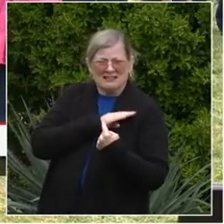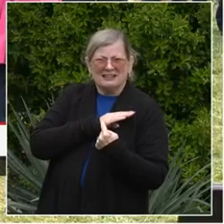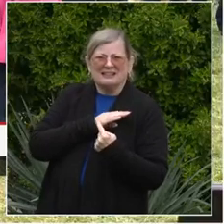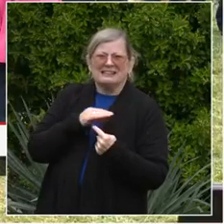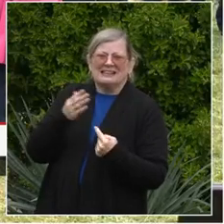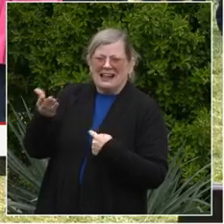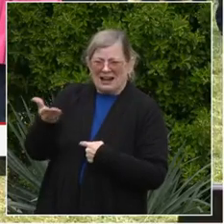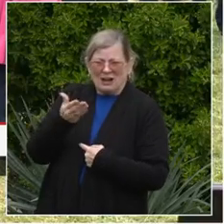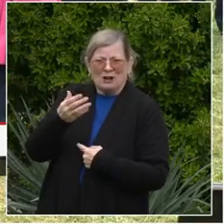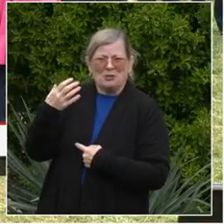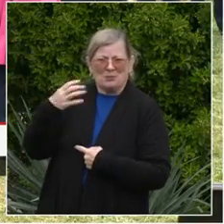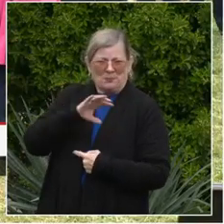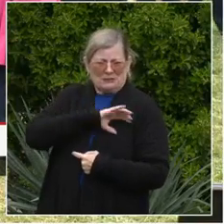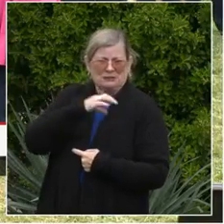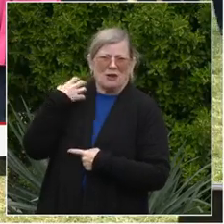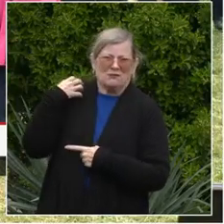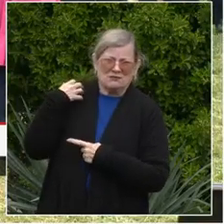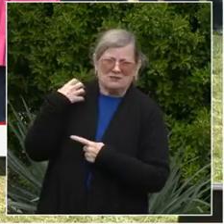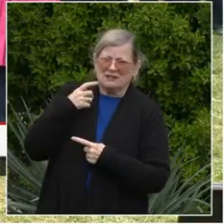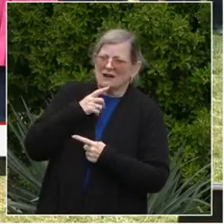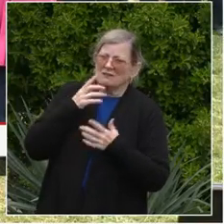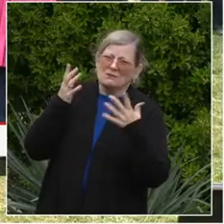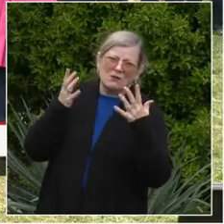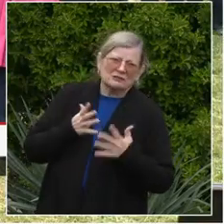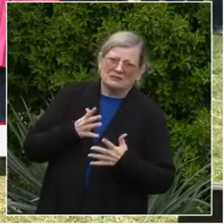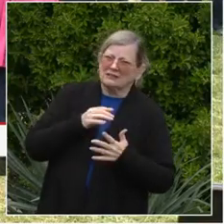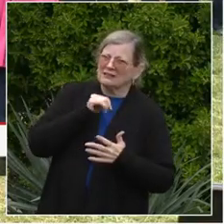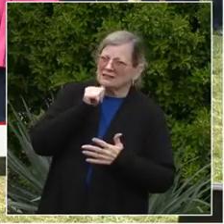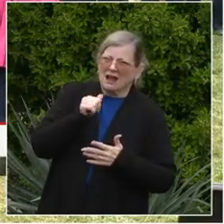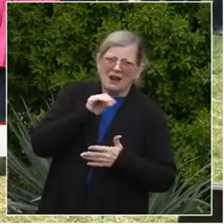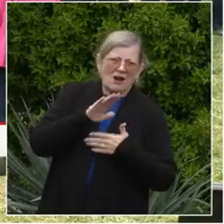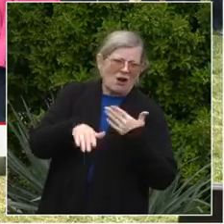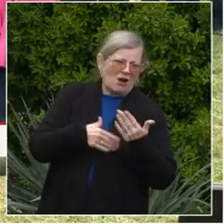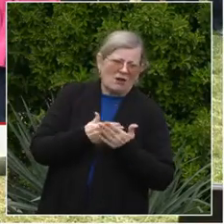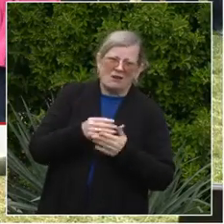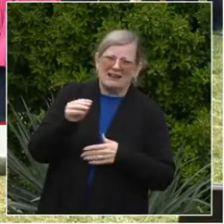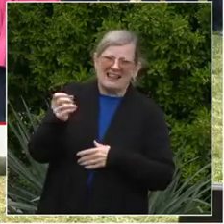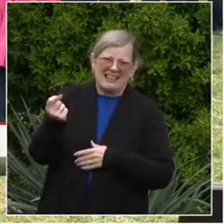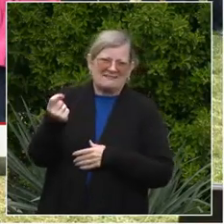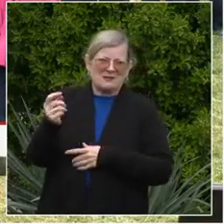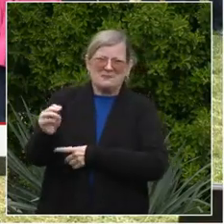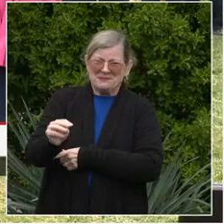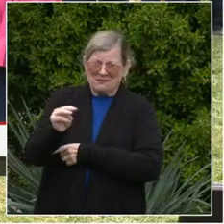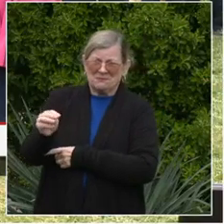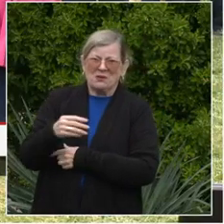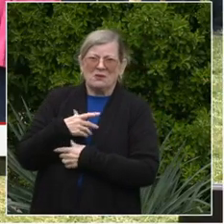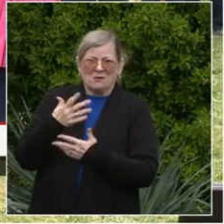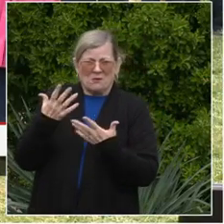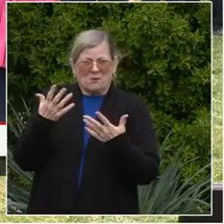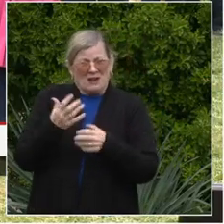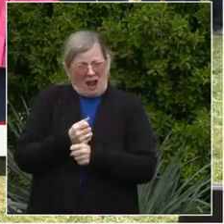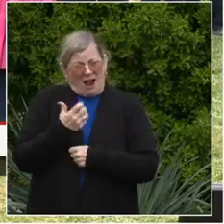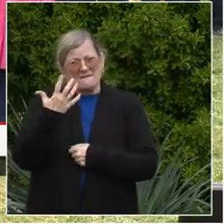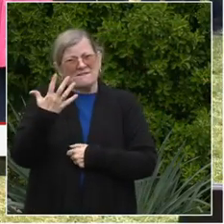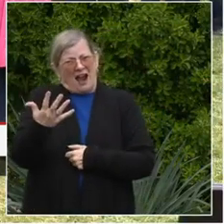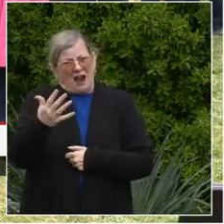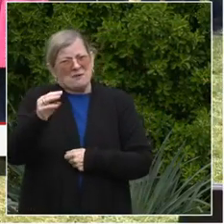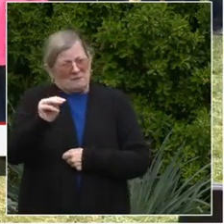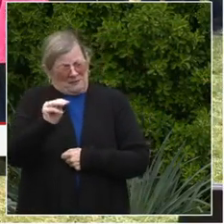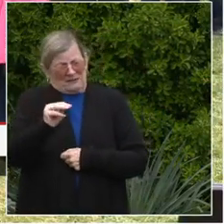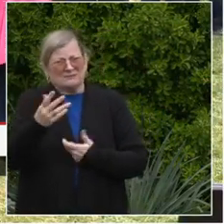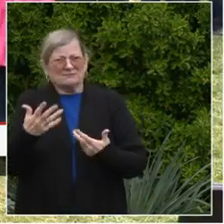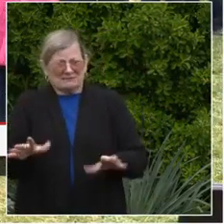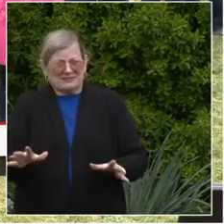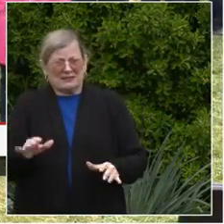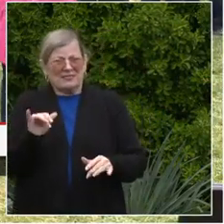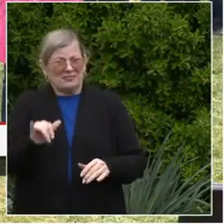officers. Unfortunately, we didn't get the whole $11 million that we asked for. We got about $5 million of that. But that being said, we are hiring.